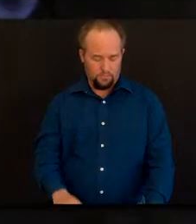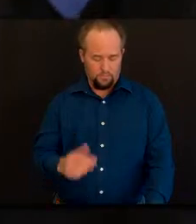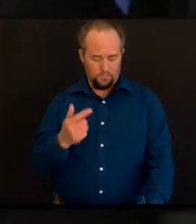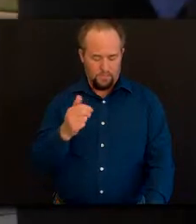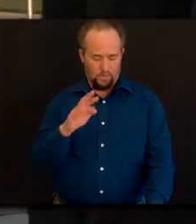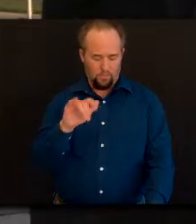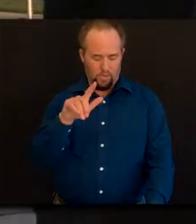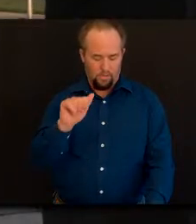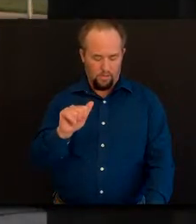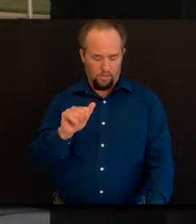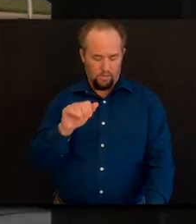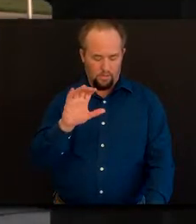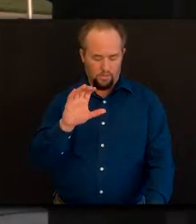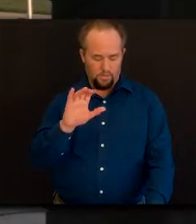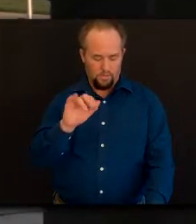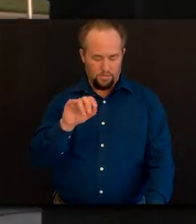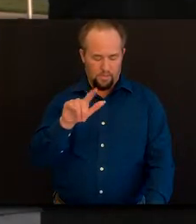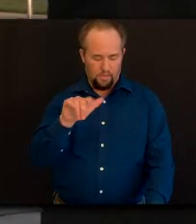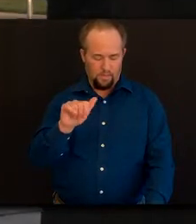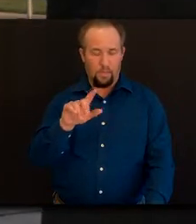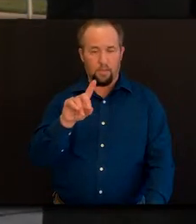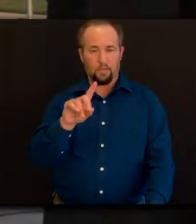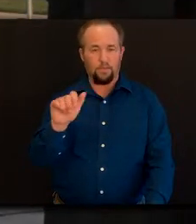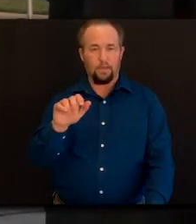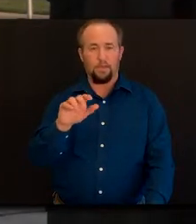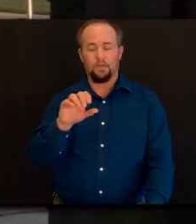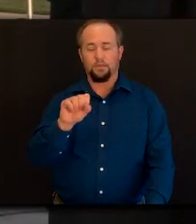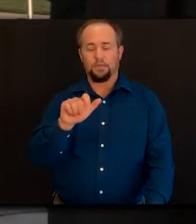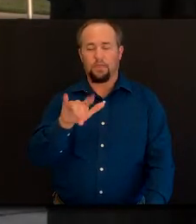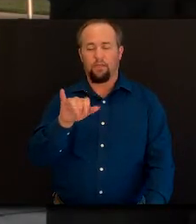Gabriela Cordero Sinelli da Silva.